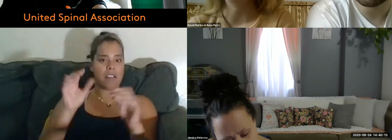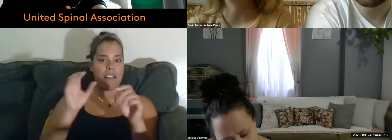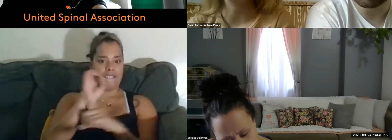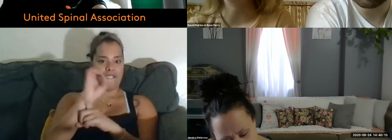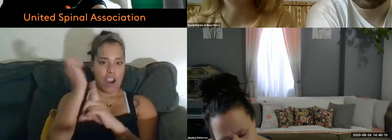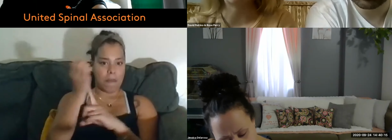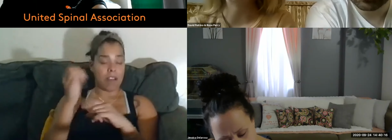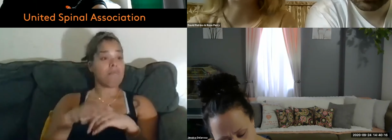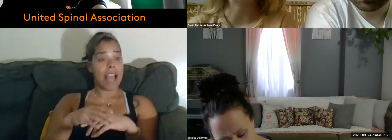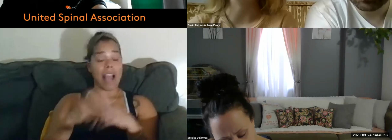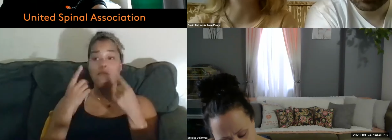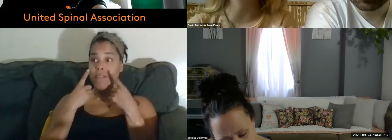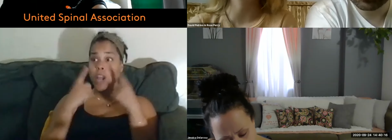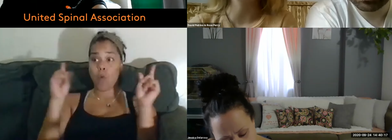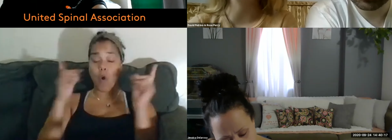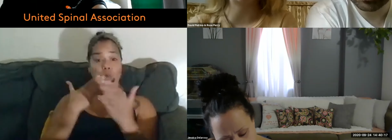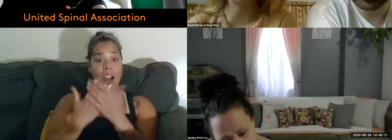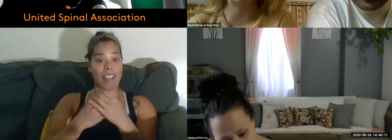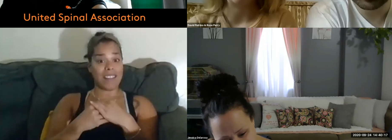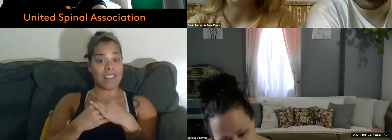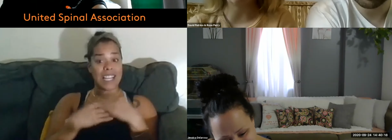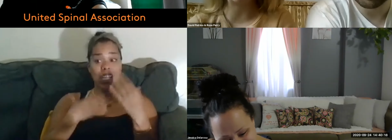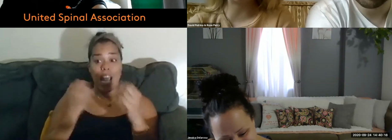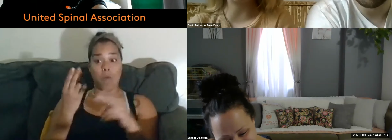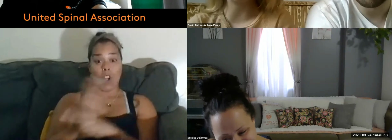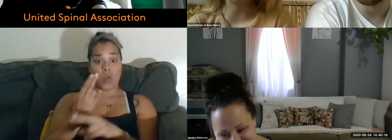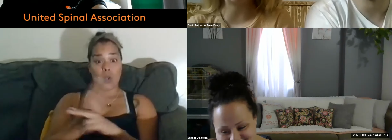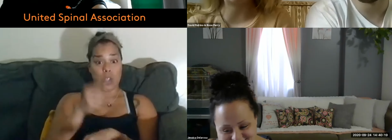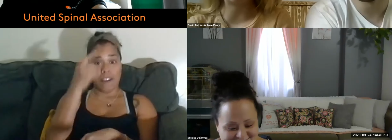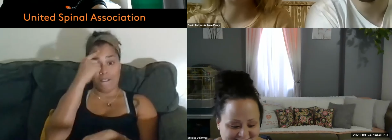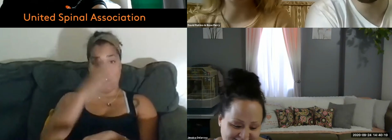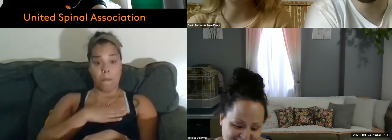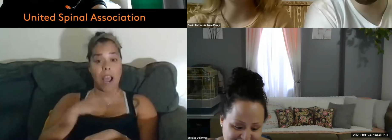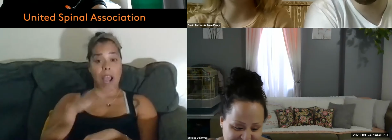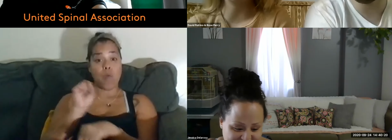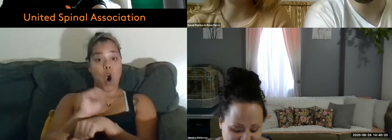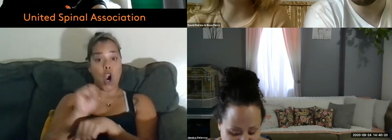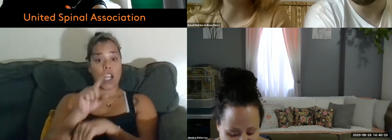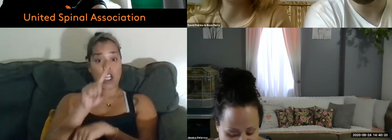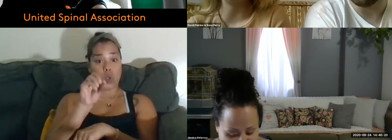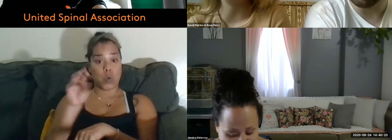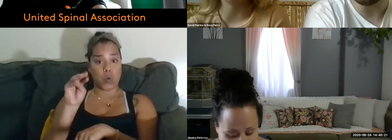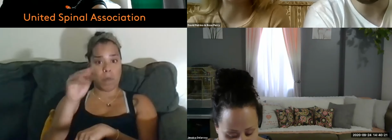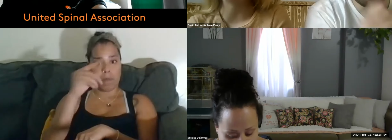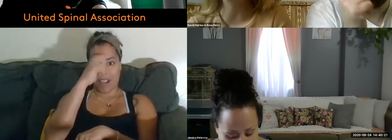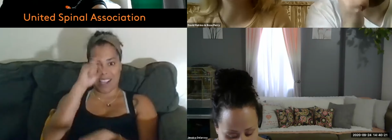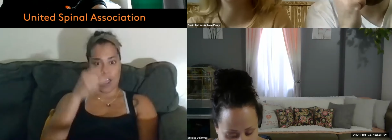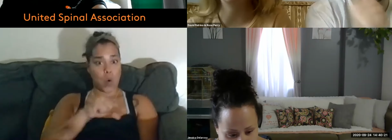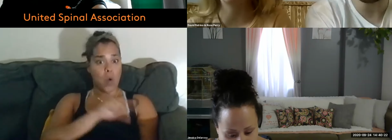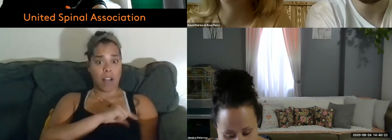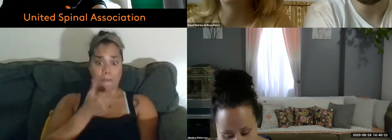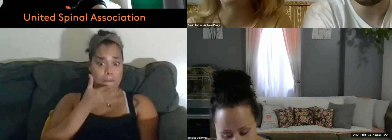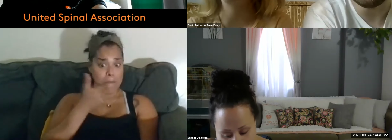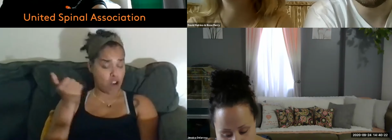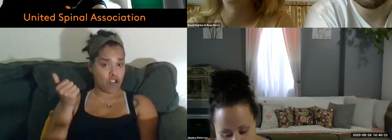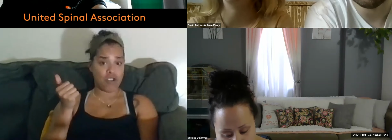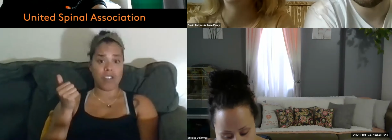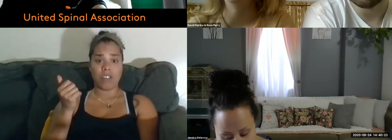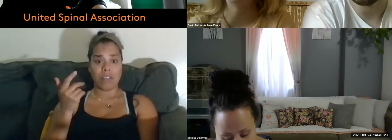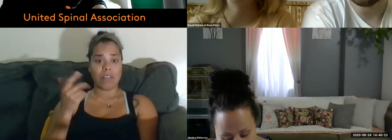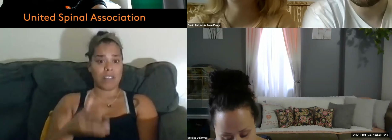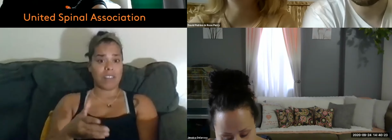I want to use it for all of my work Zooms because the quality is better and it's more resistant to drop offs and stuff that